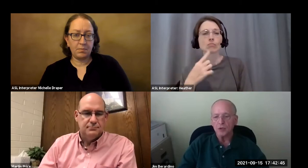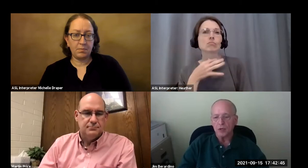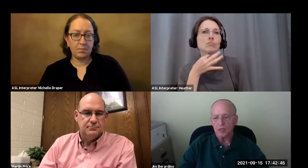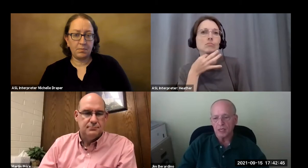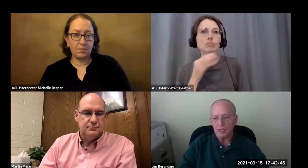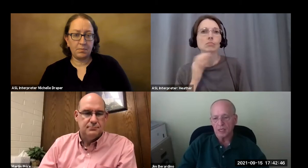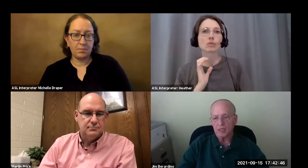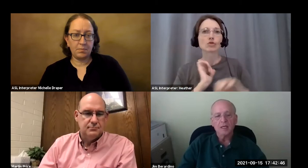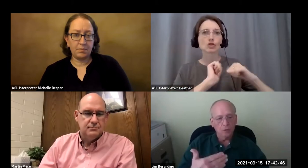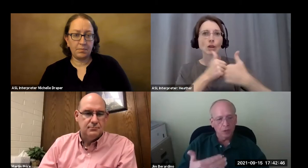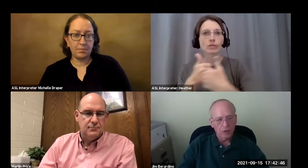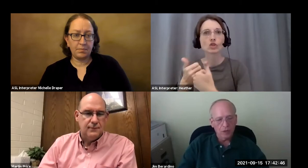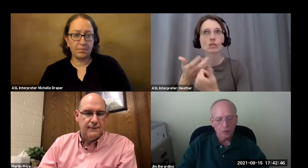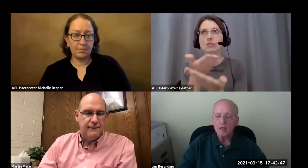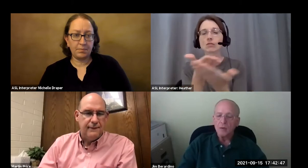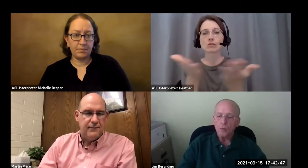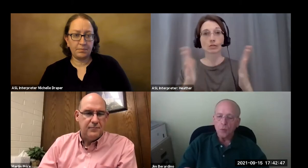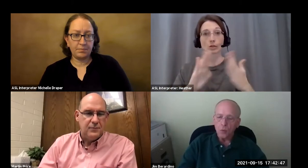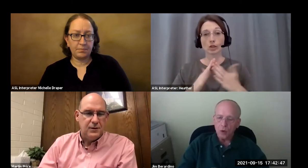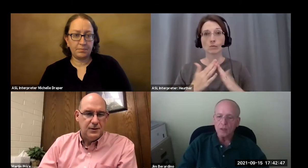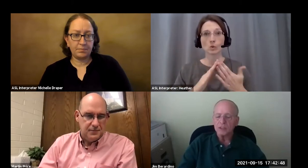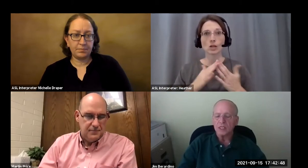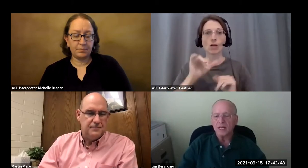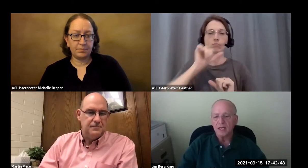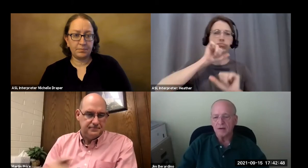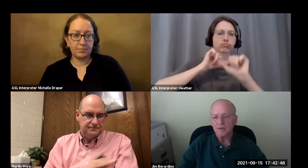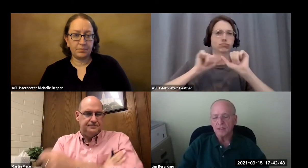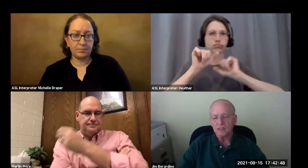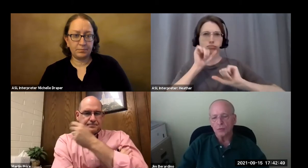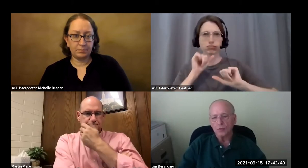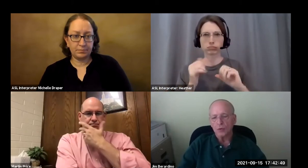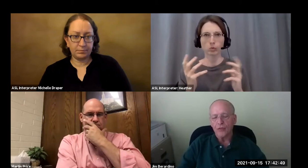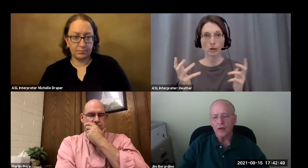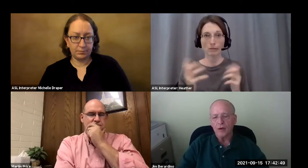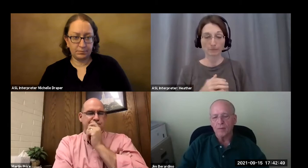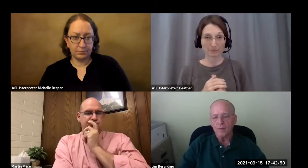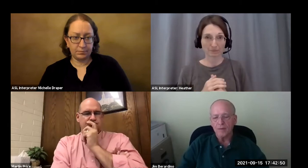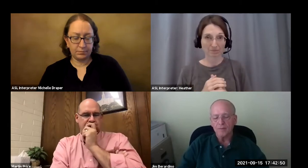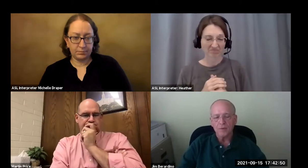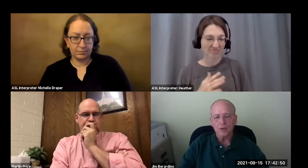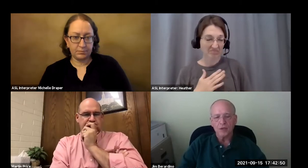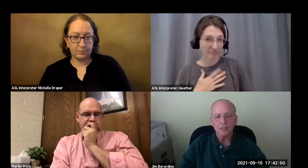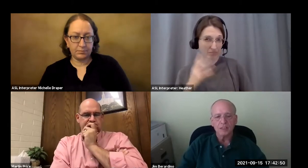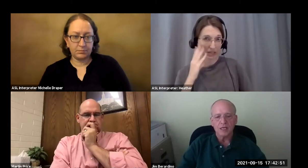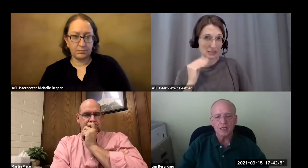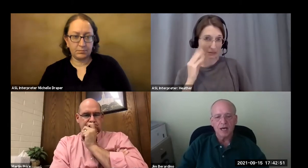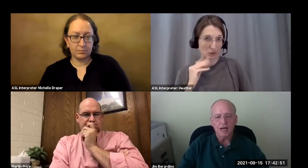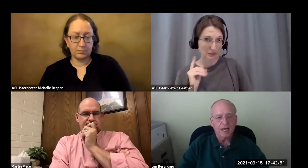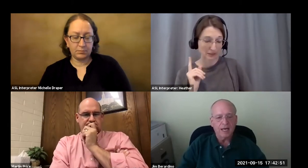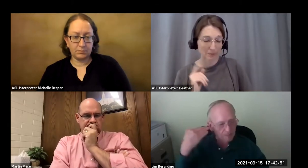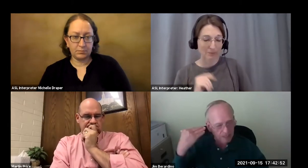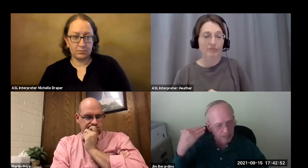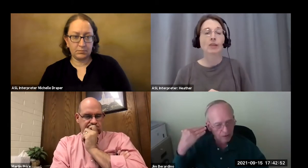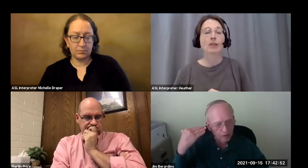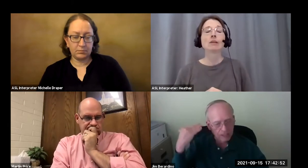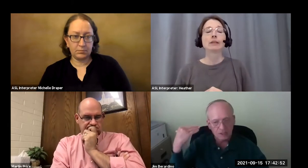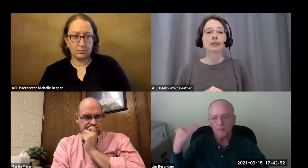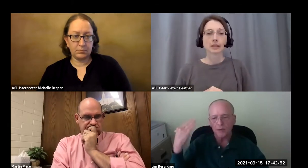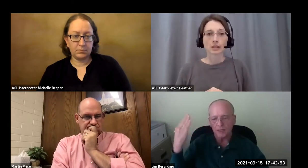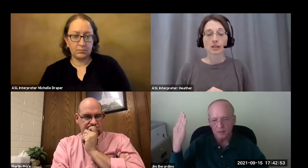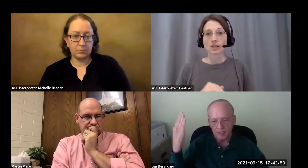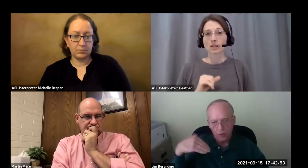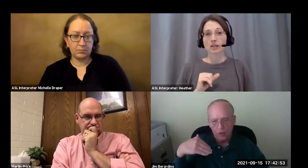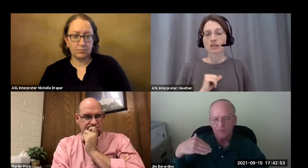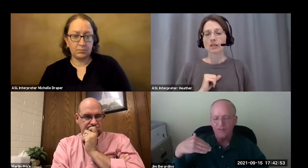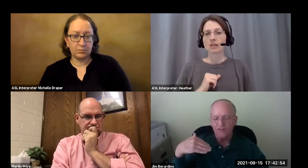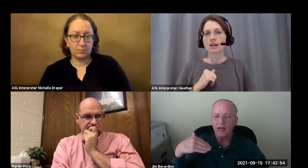the community that we're going through. One of the ones that I have is with, because I am